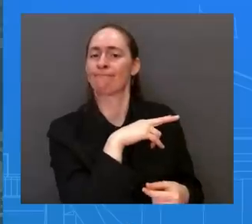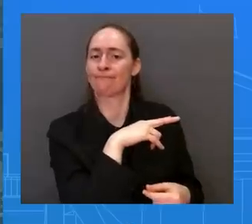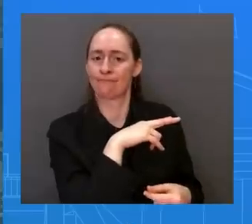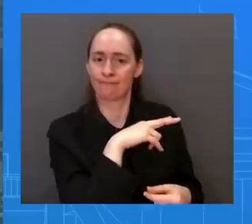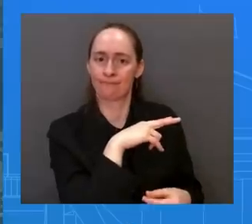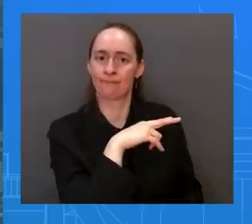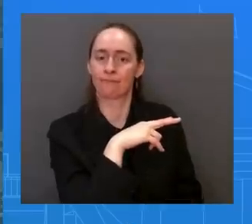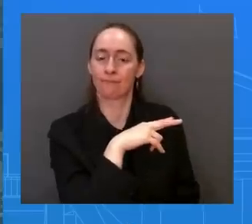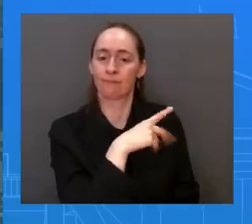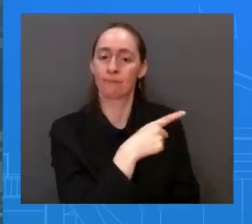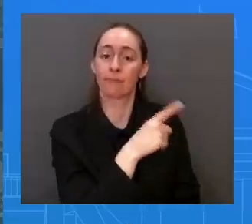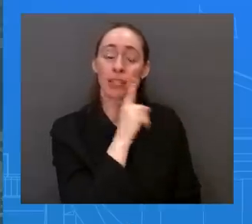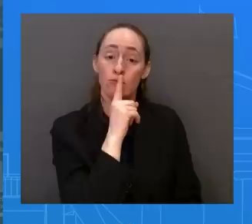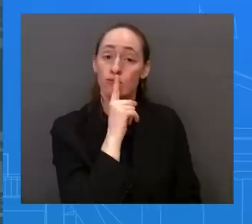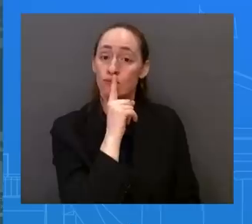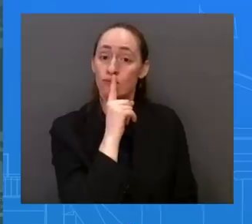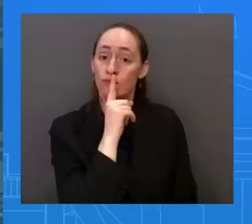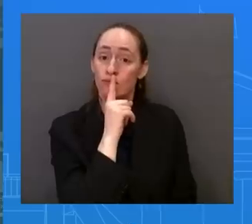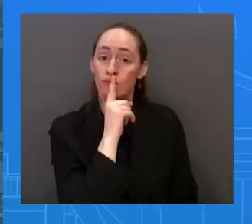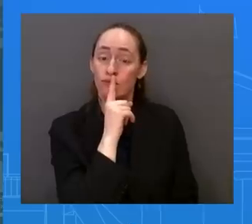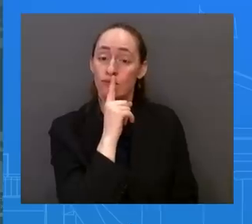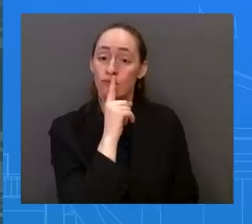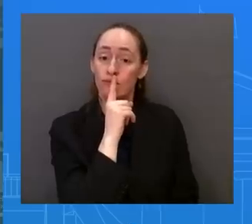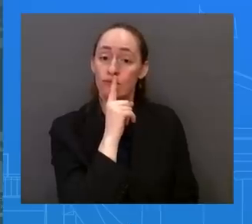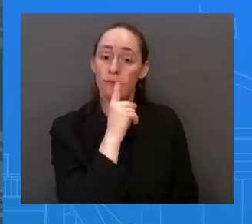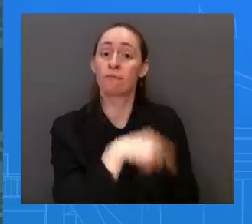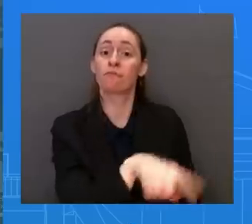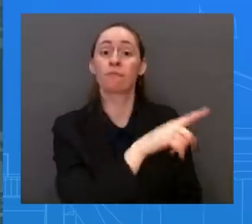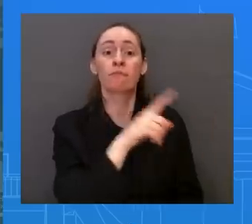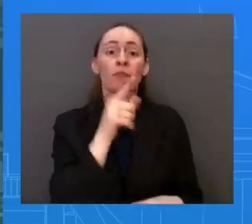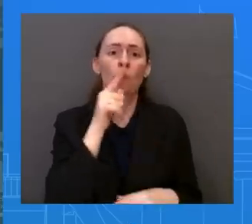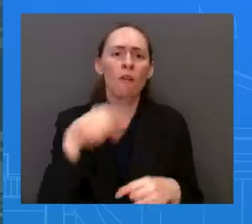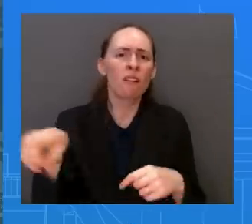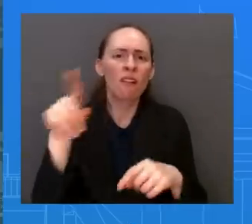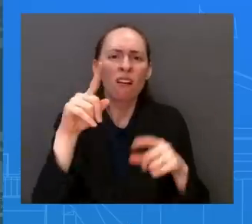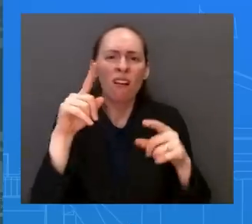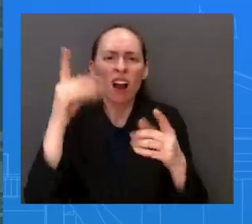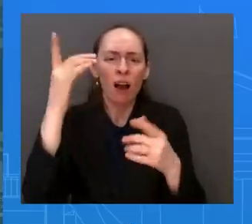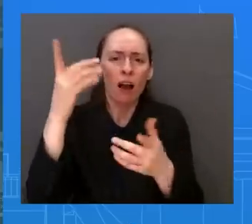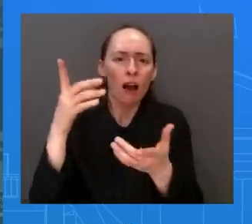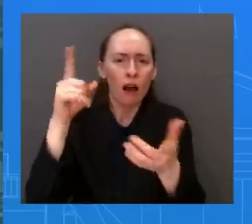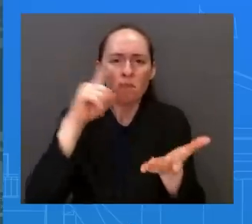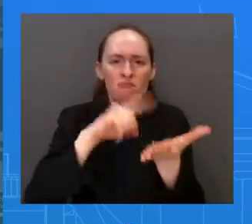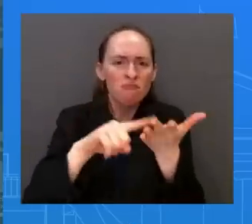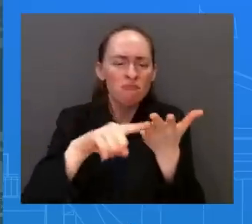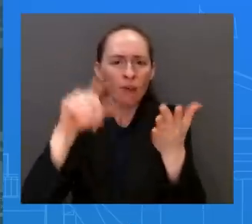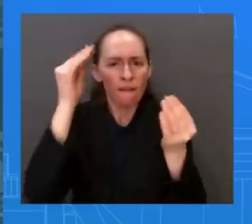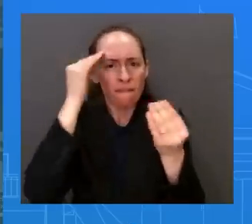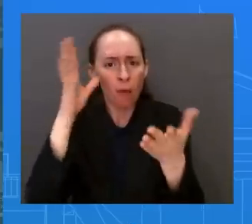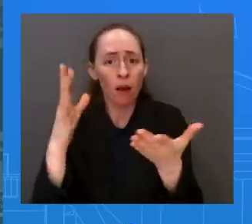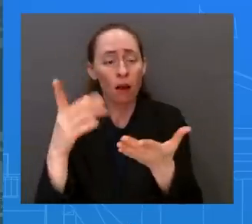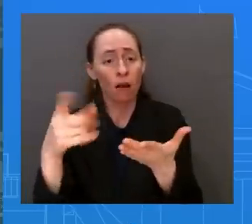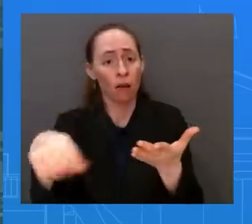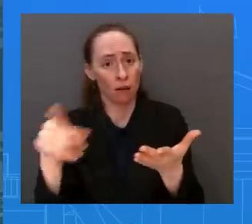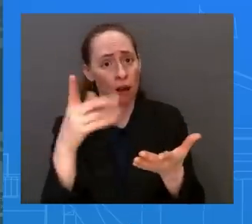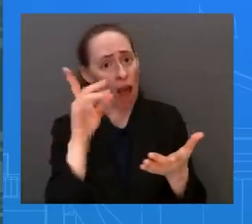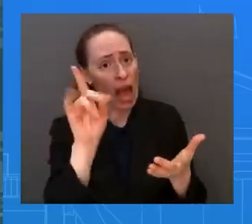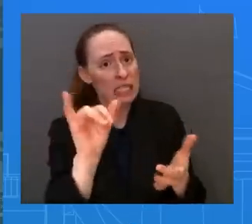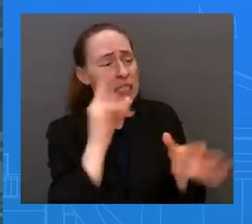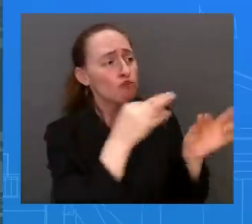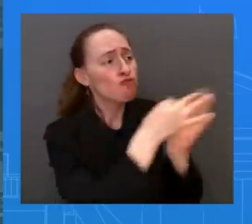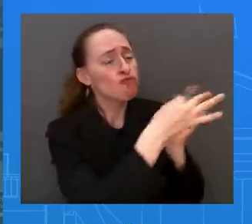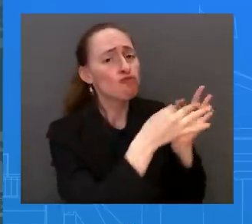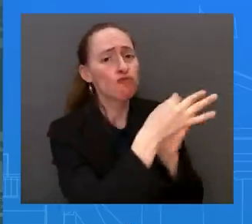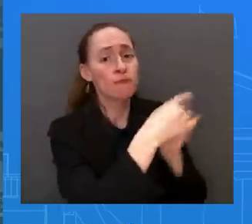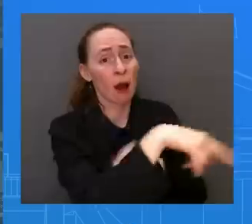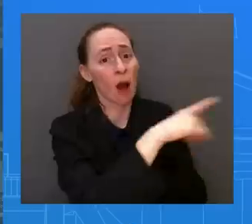But this is something that they were not aware of, as we've just laid out. But again, we are ready to brief key officials to